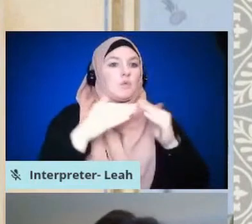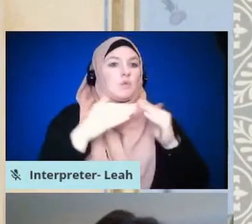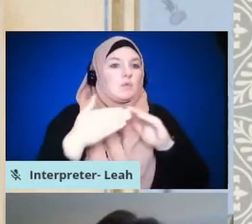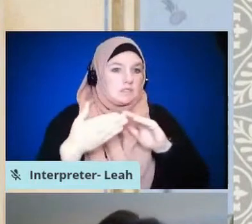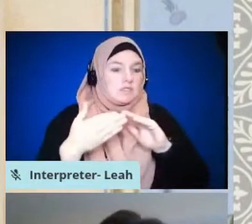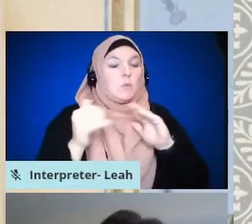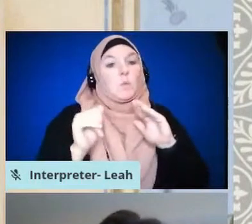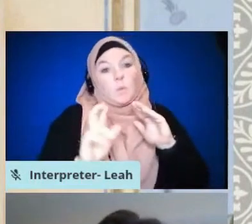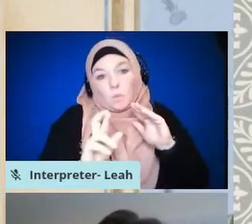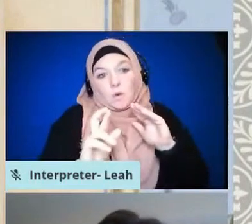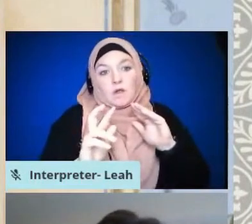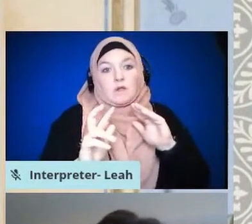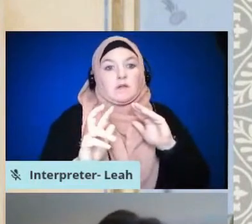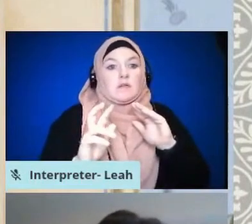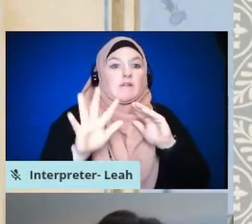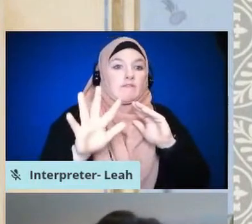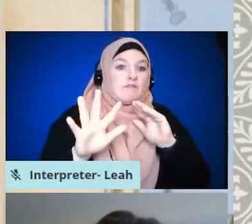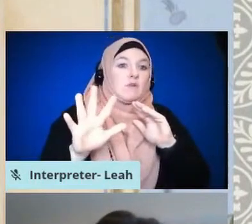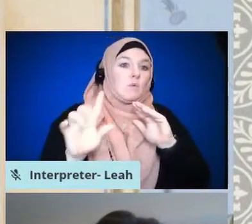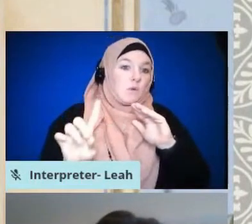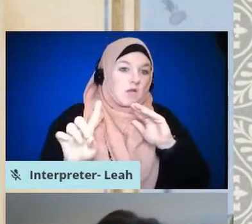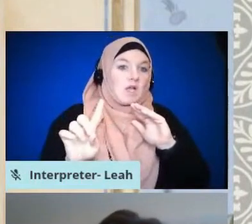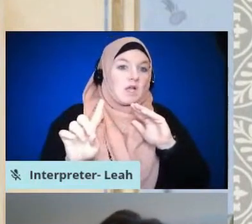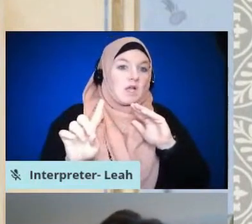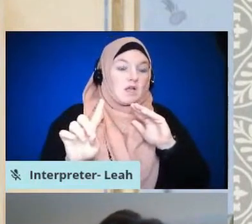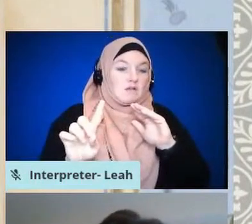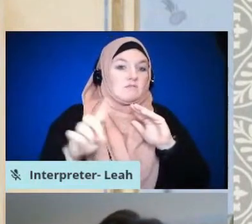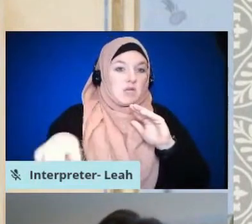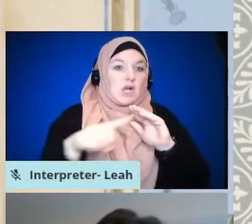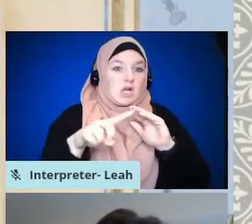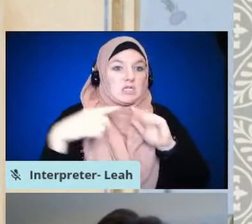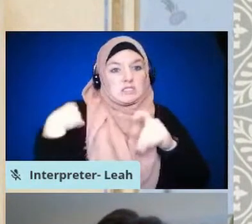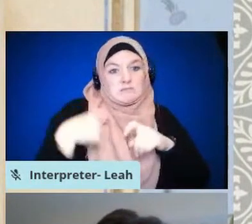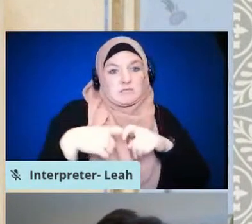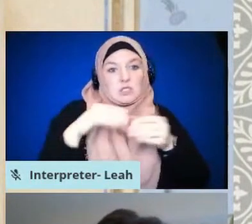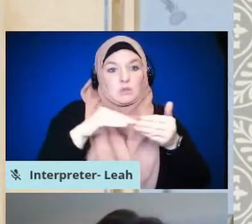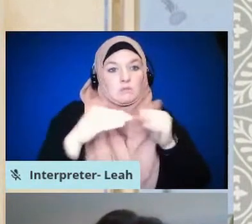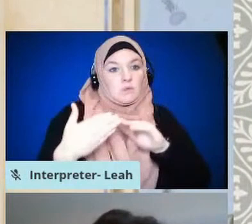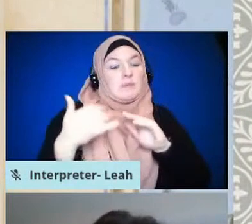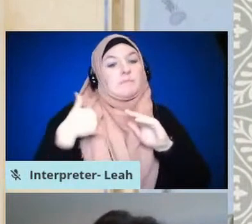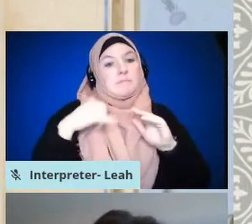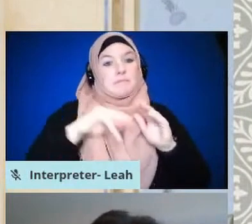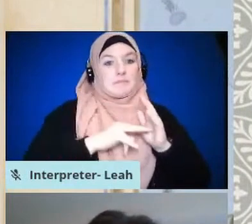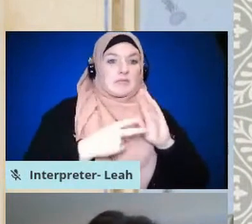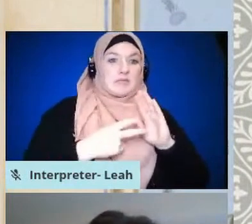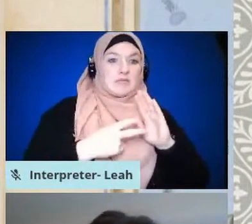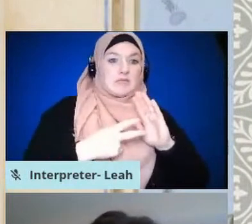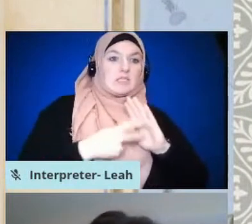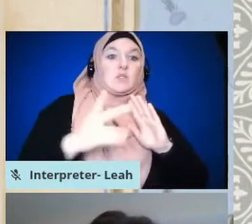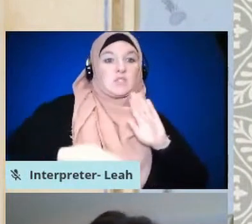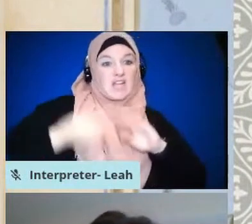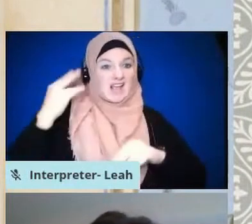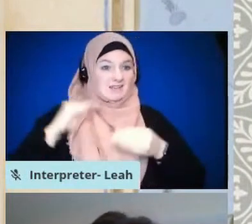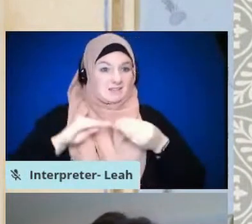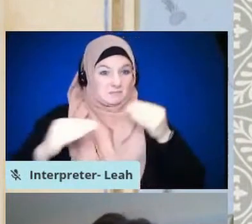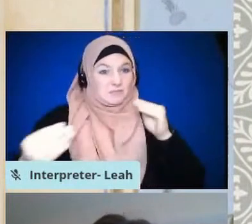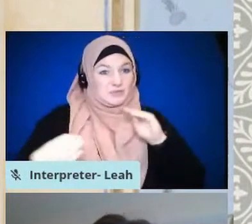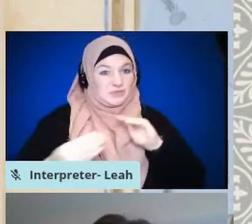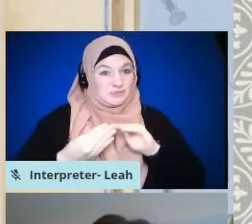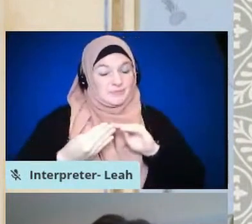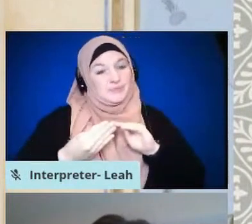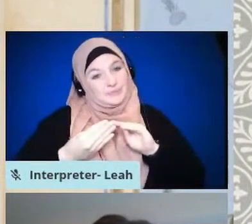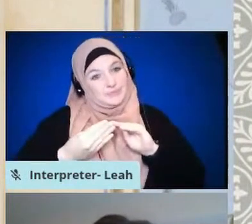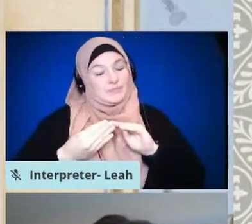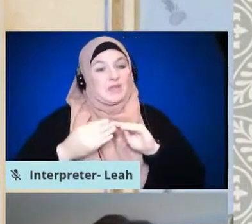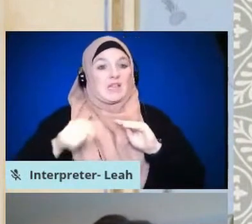communities, and 51 are Hispanic communities, which means those are high numbers.